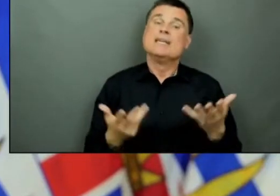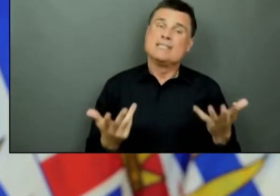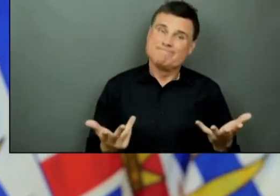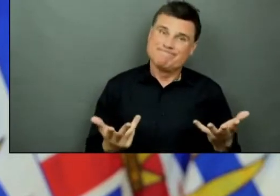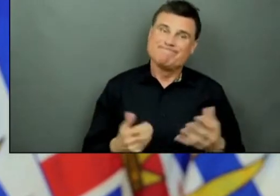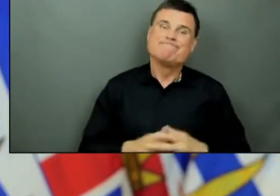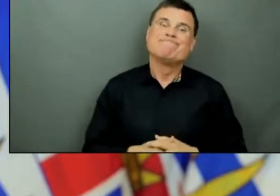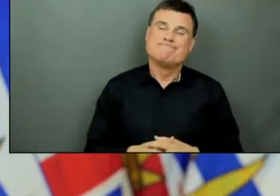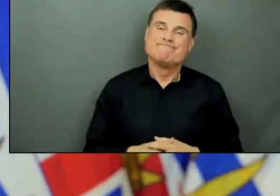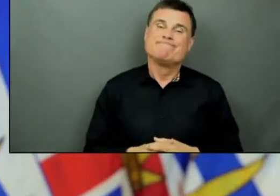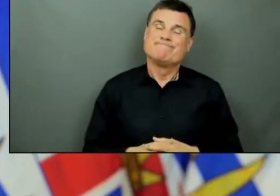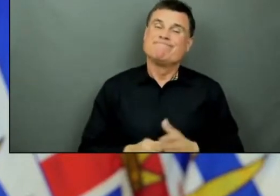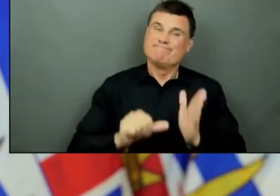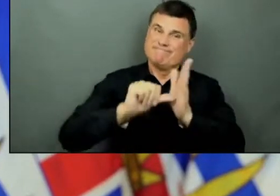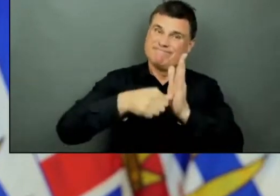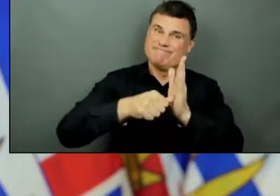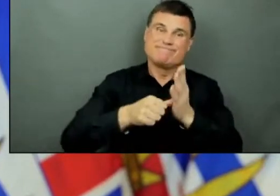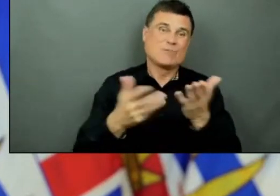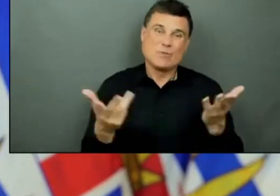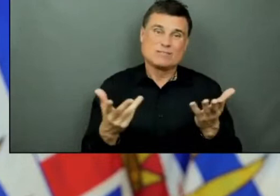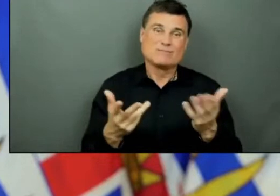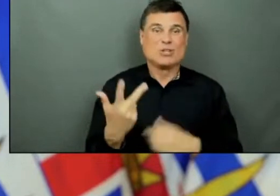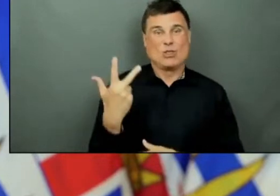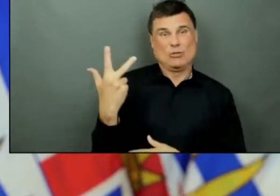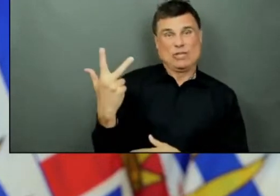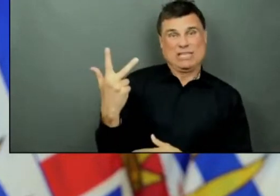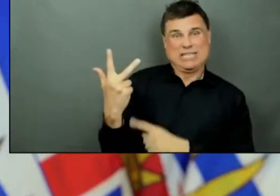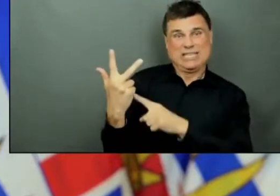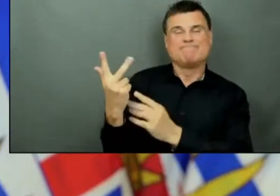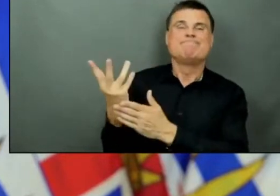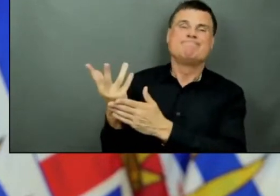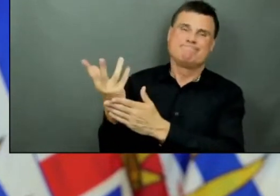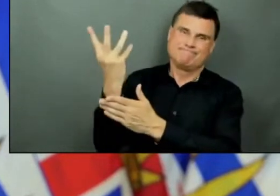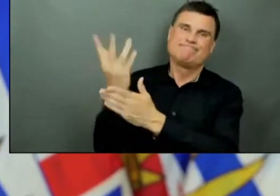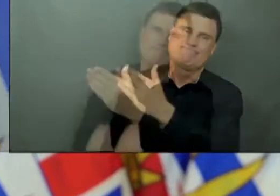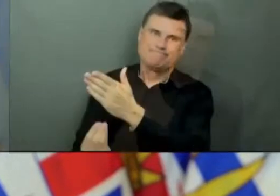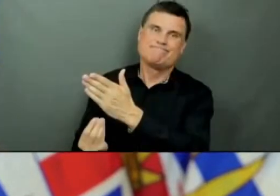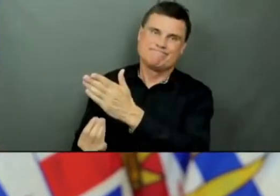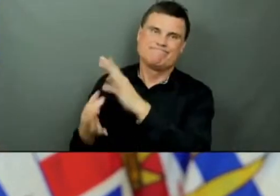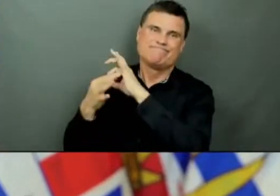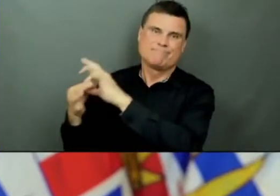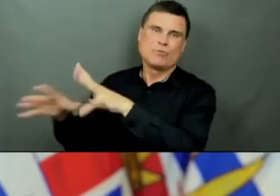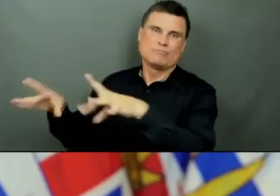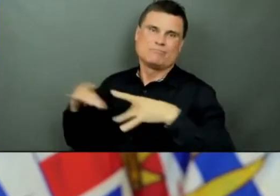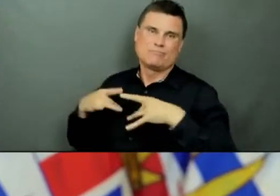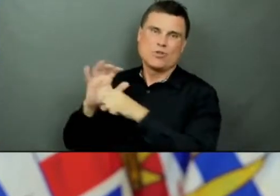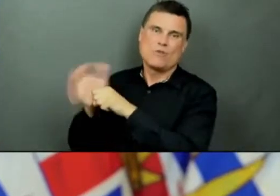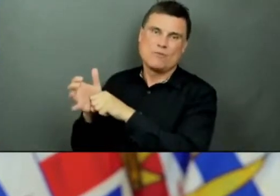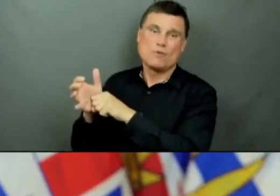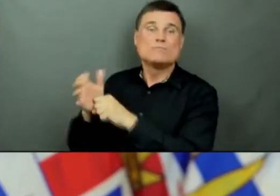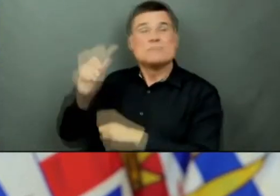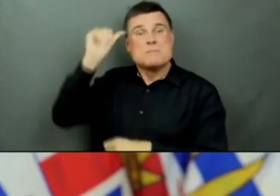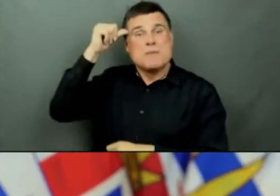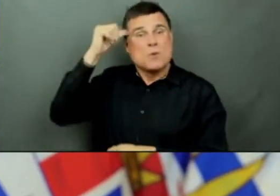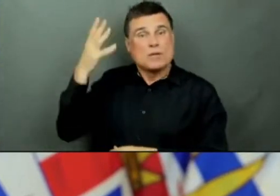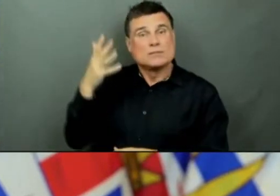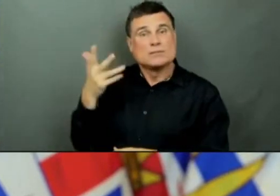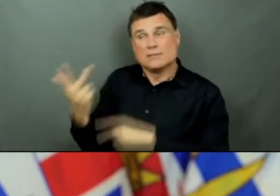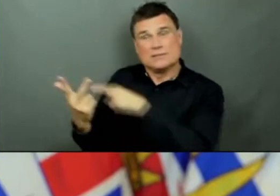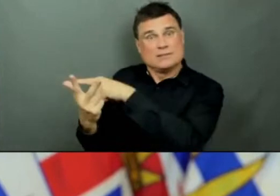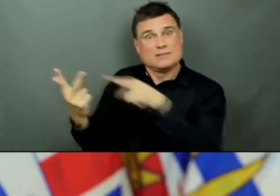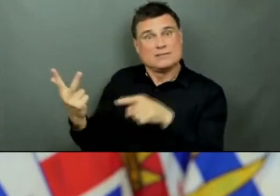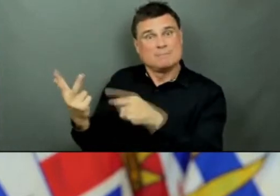COVID-19, and today we have 3 more of our family members, our friends, our colleagues who have passed away from